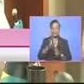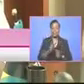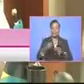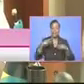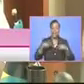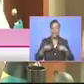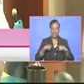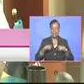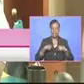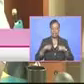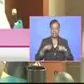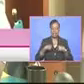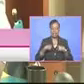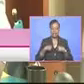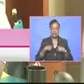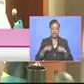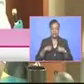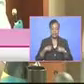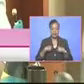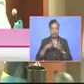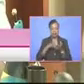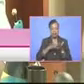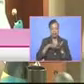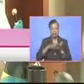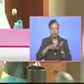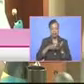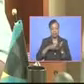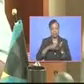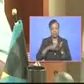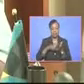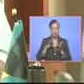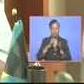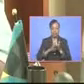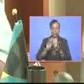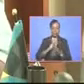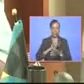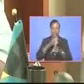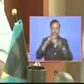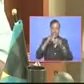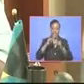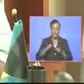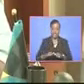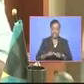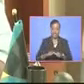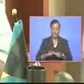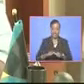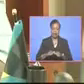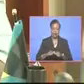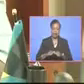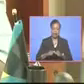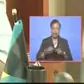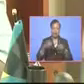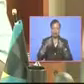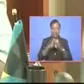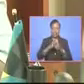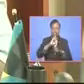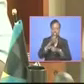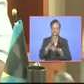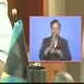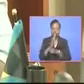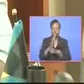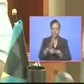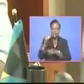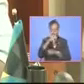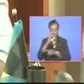a mechanism, a tool in it, where we'll be able to scientifically match job seekers with job applicants. We'll be able to say